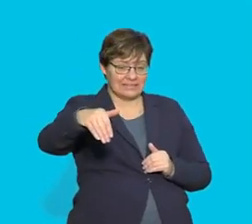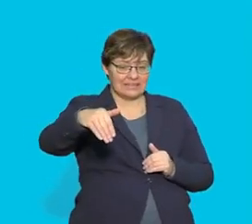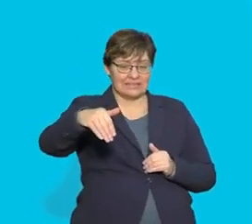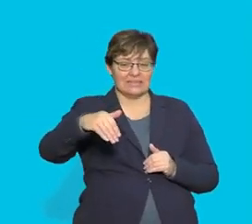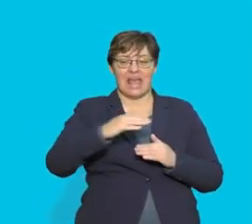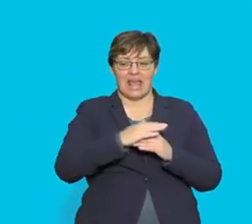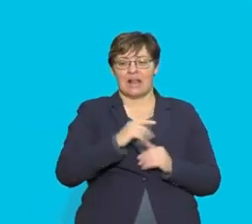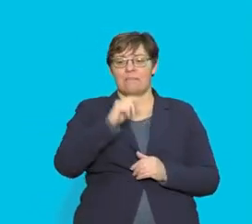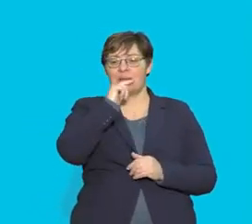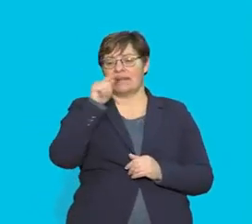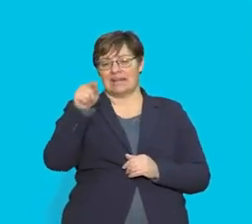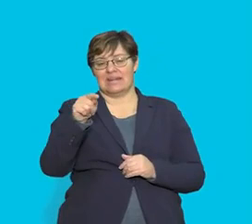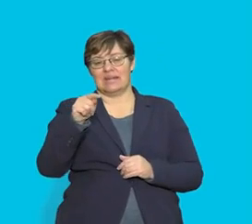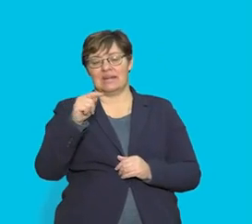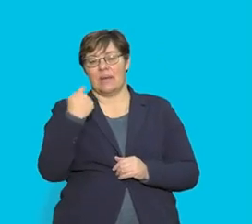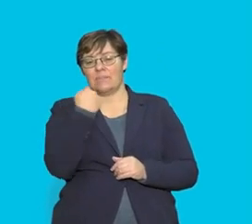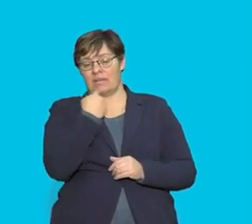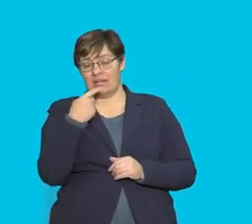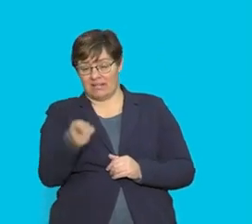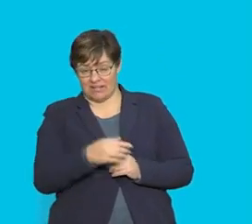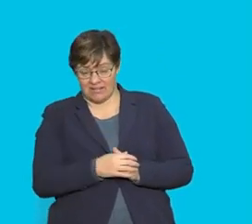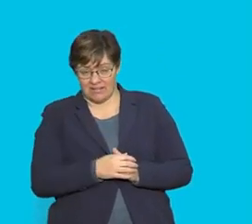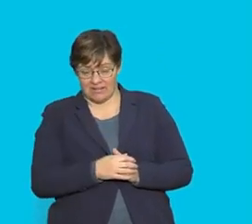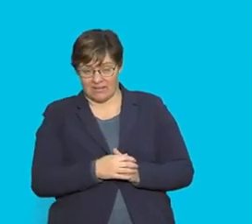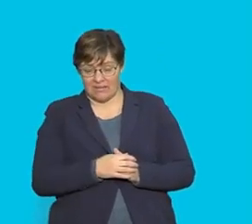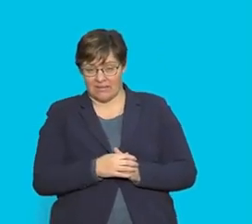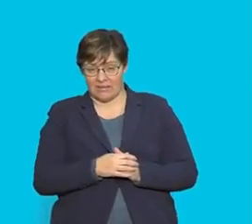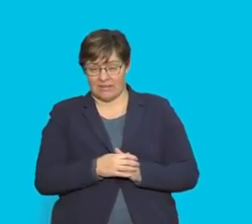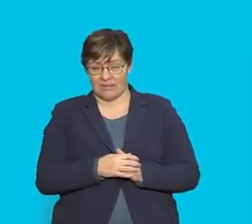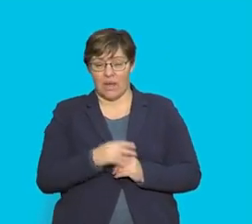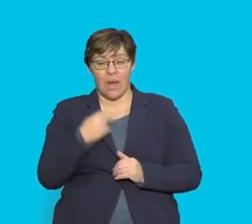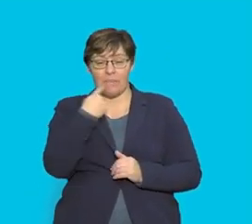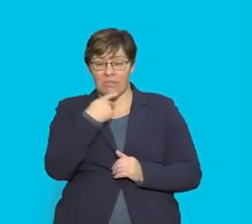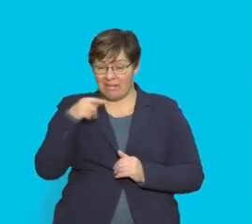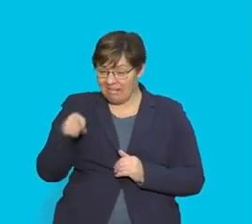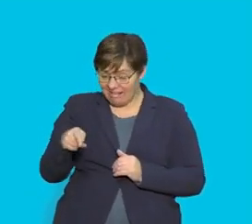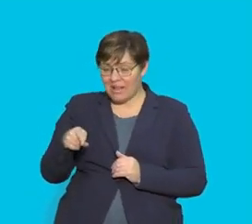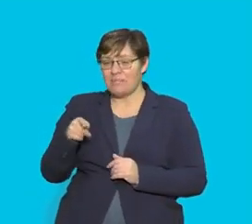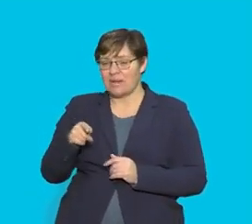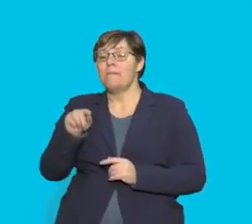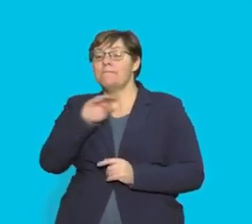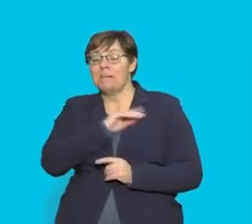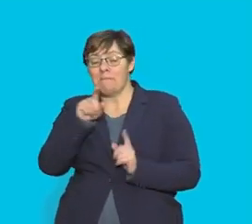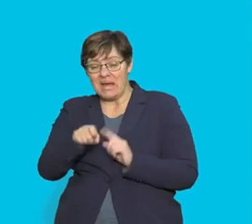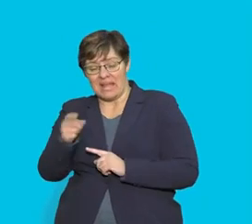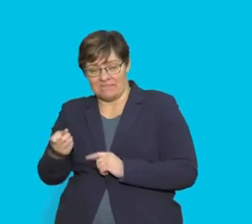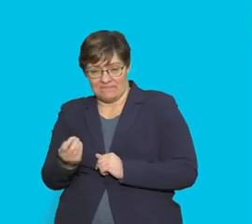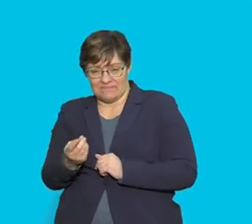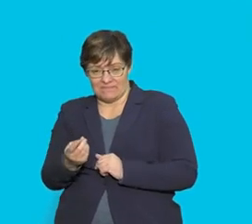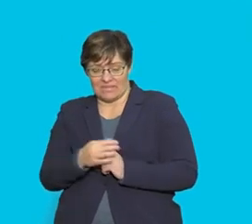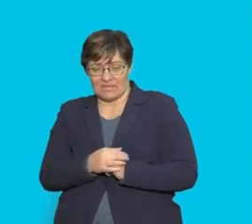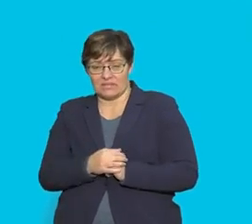exterior angle, right, which will be this one, there are conditions for it to take place.